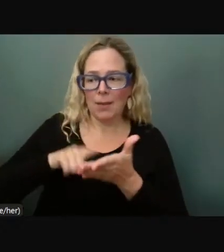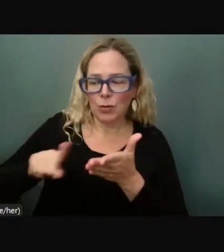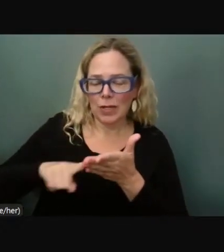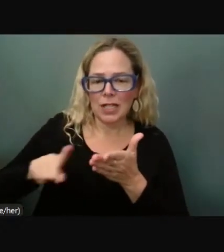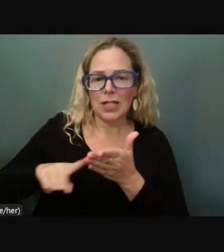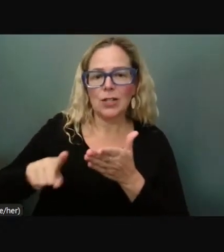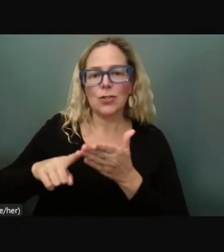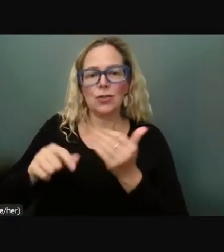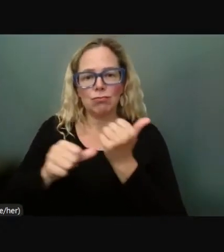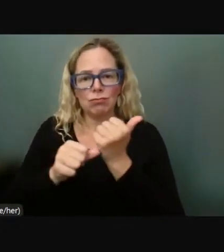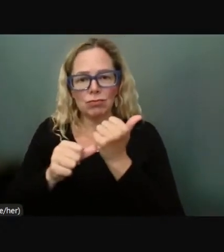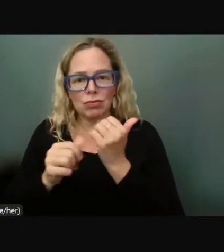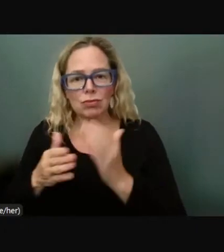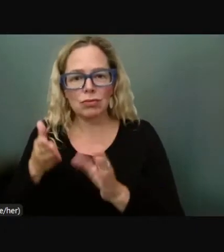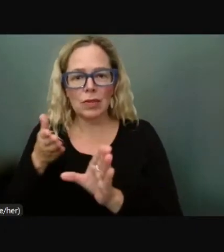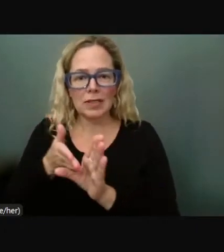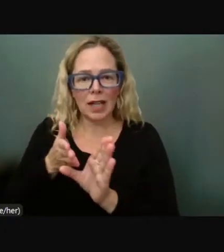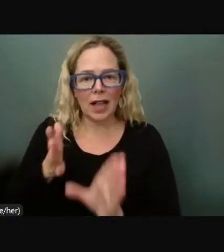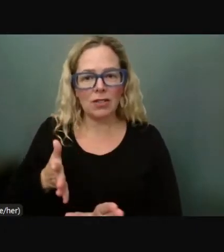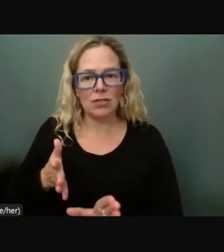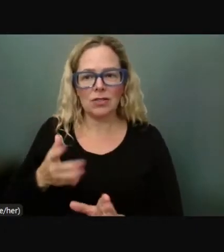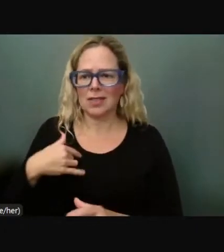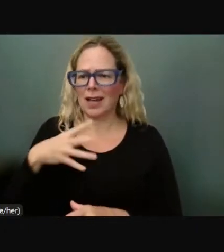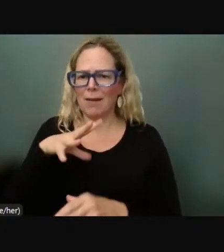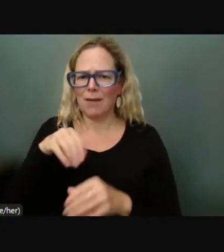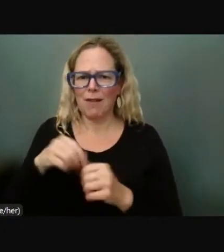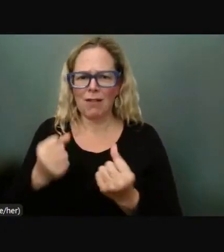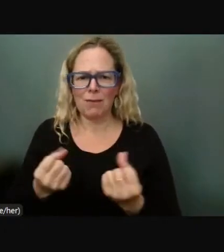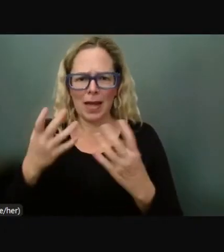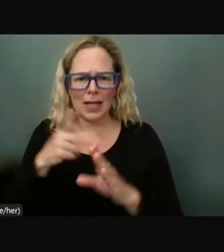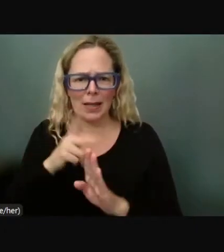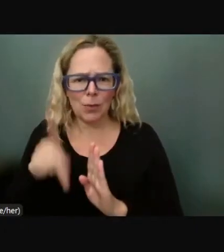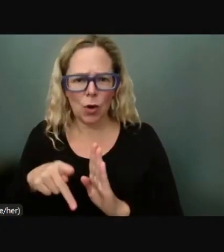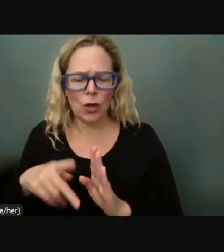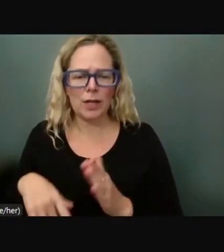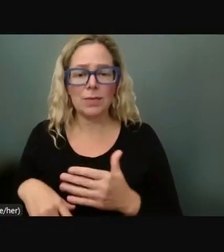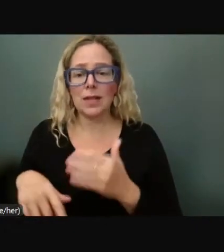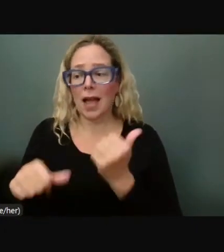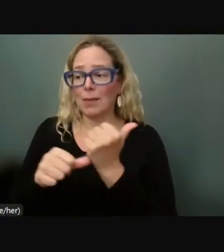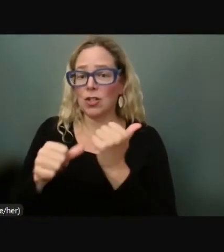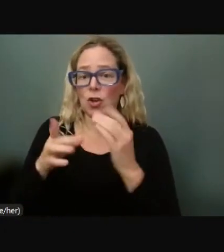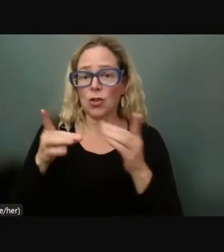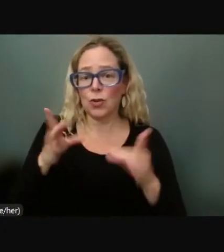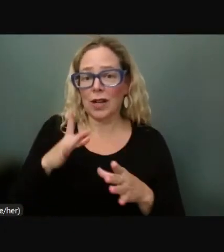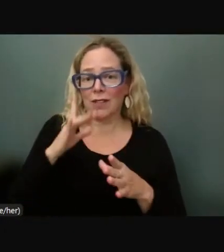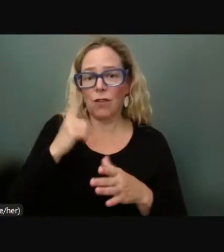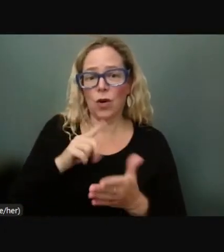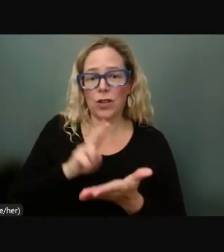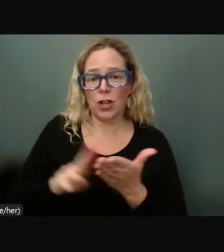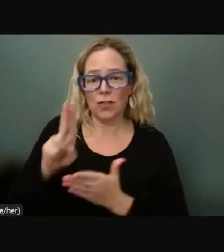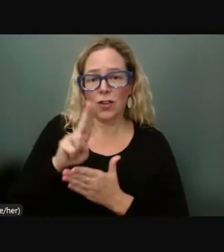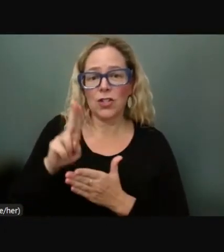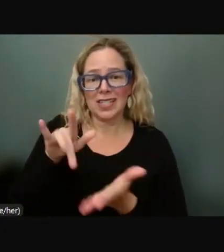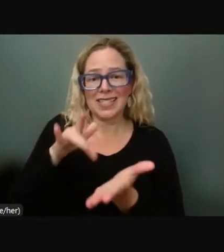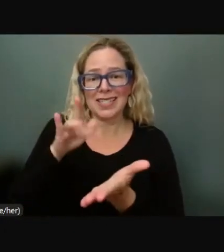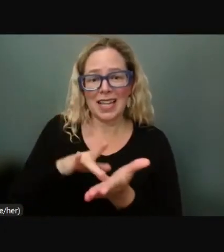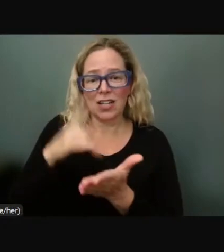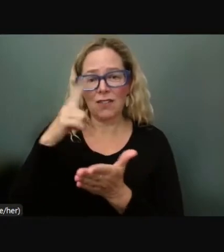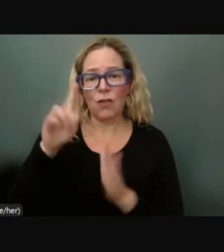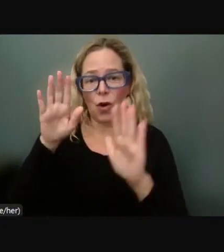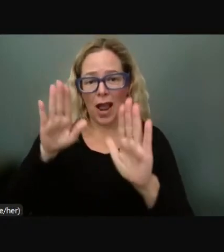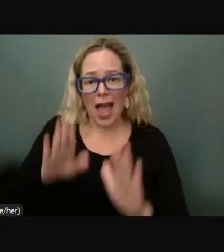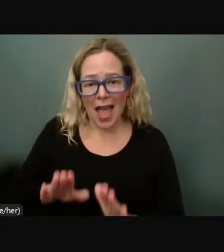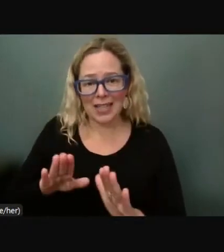of the different programs that I'm involved in, I'm the associate director of our University Center for Excellence in Developmental Disabilities, or